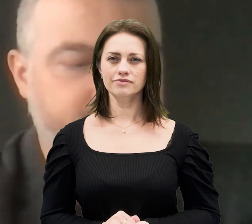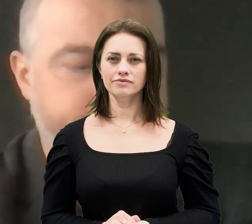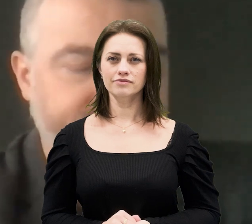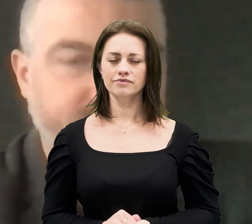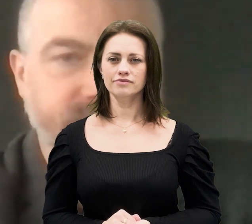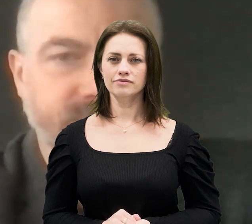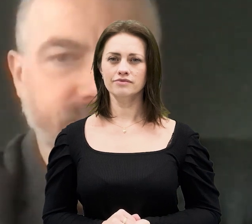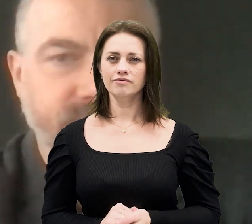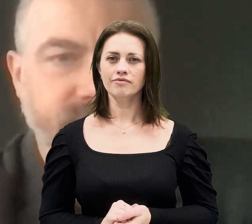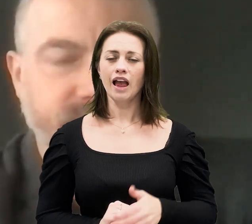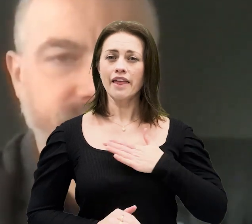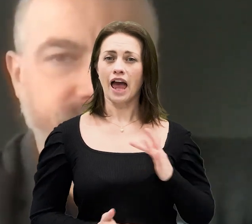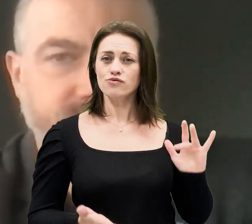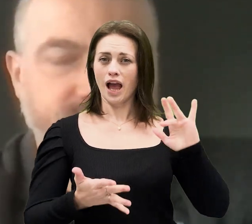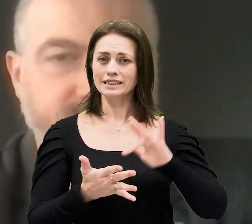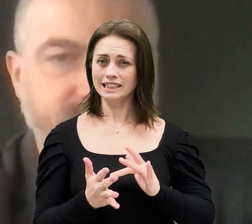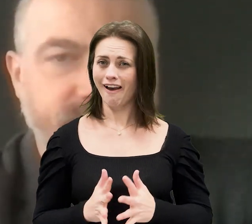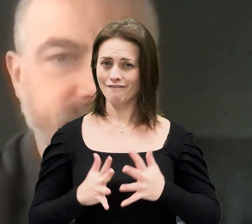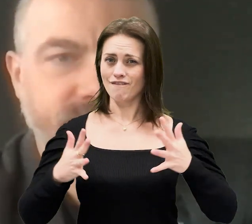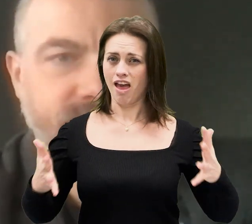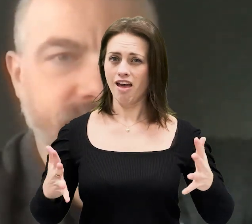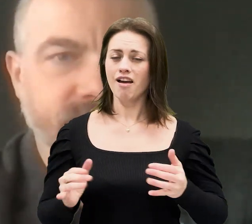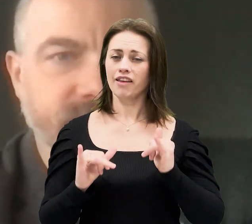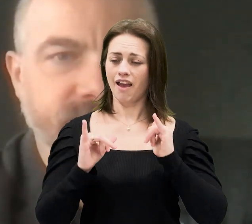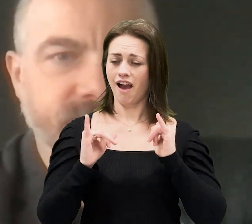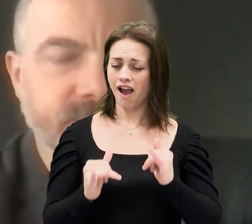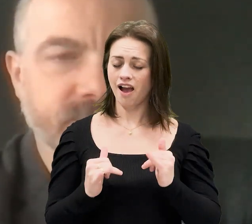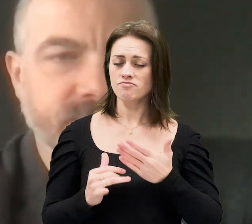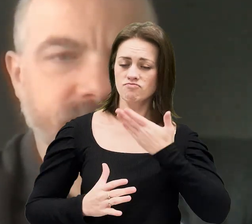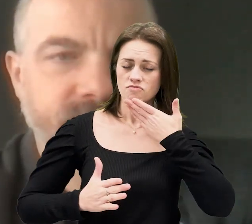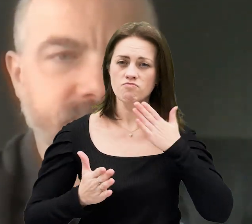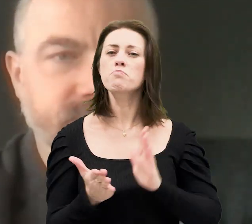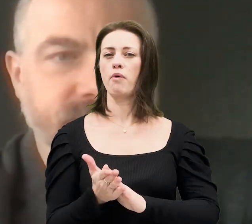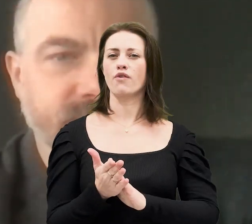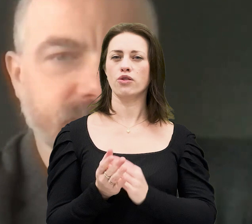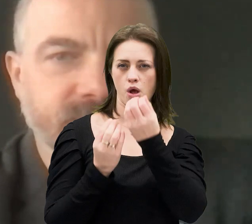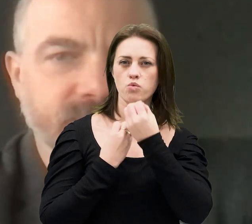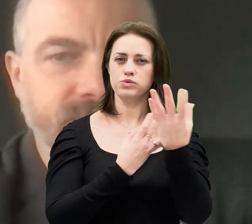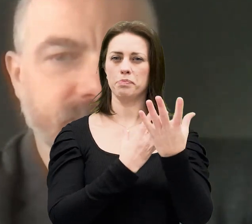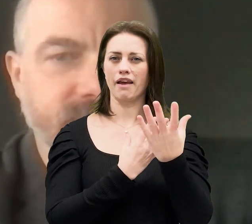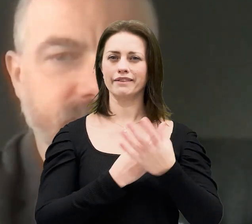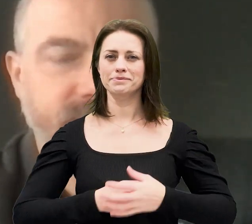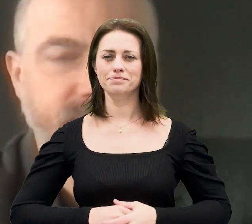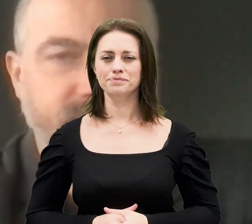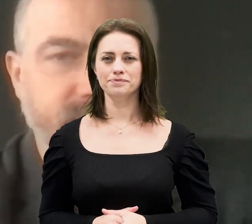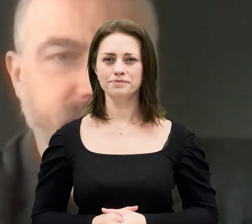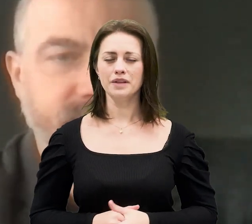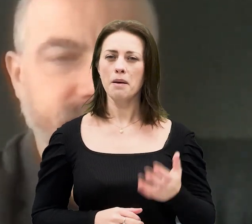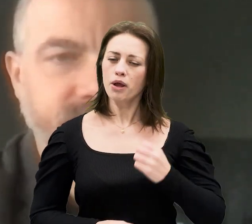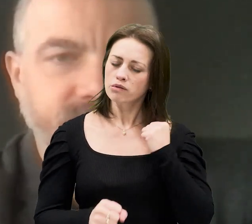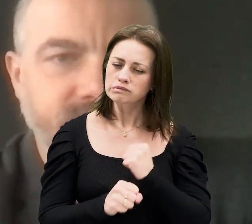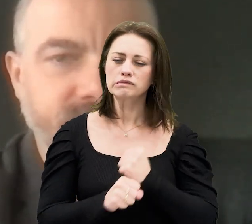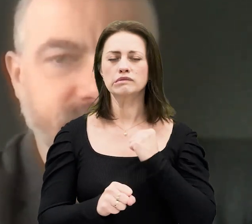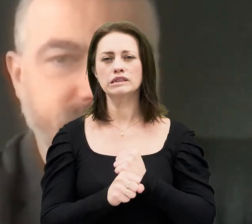Our objectives have been ambitious, yet achievable. We have